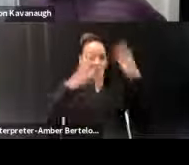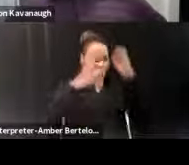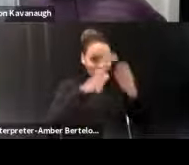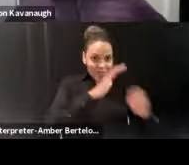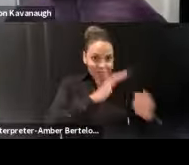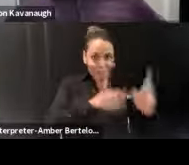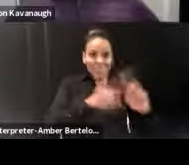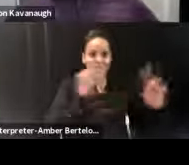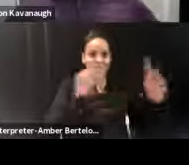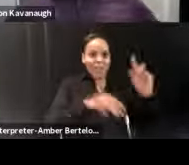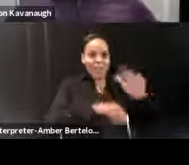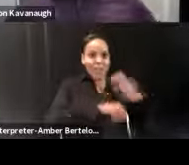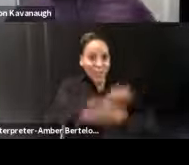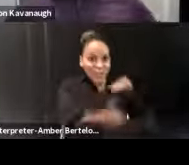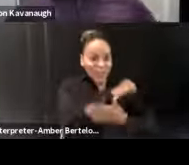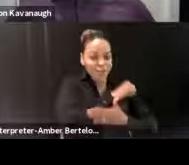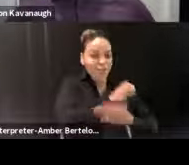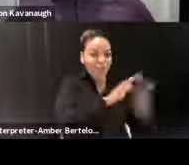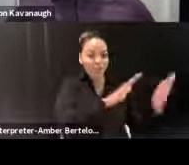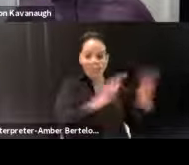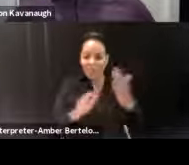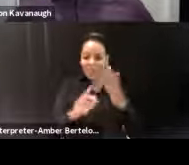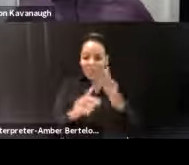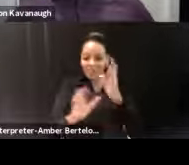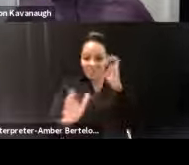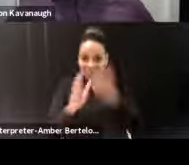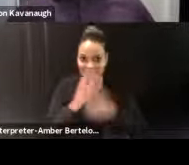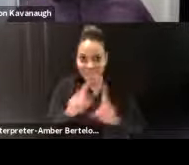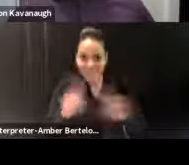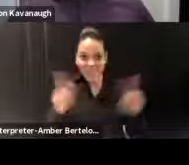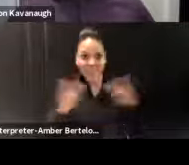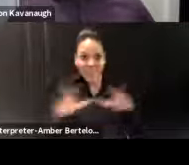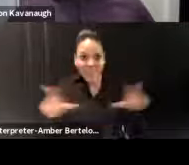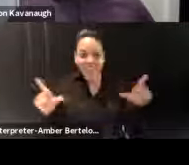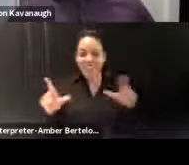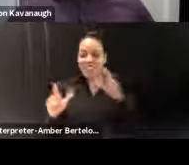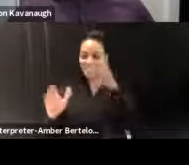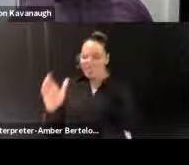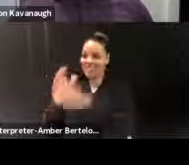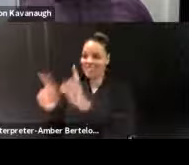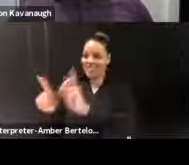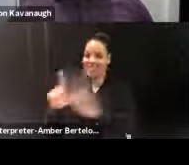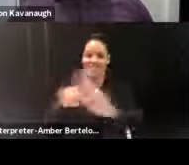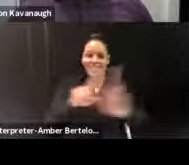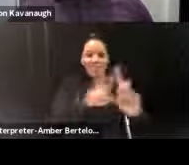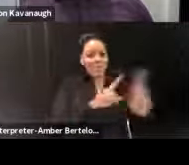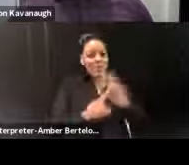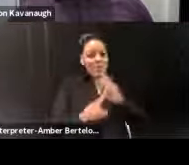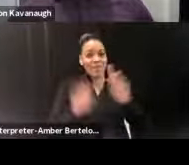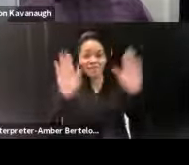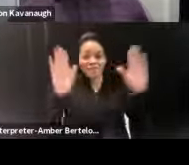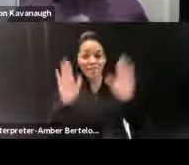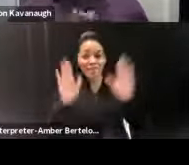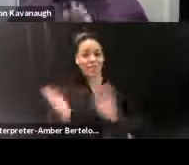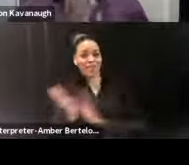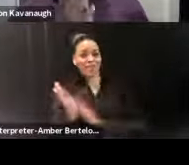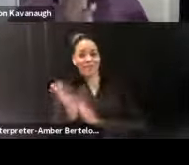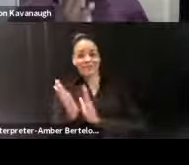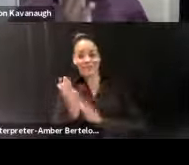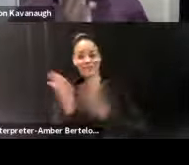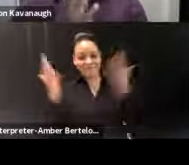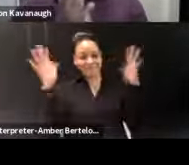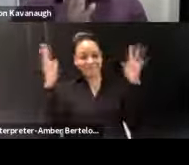disciplines, media, just really, really amazing. And we want to give you